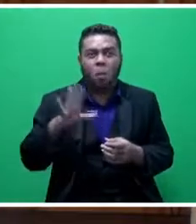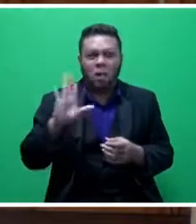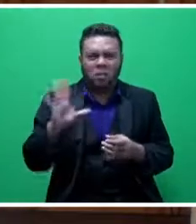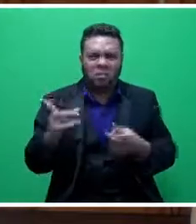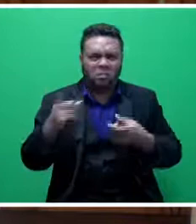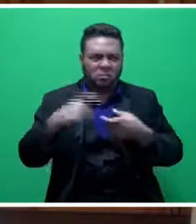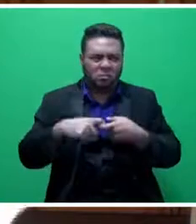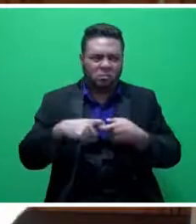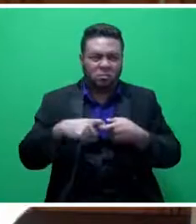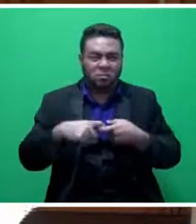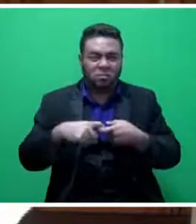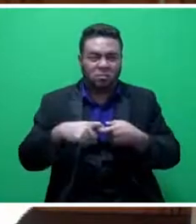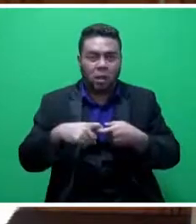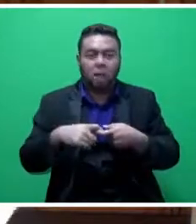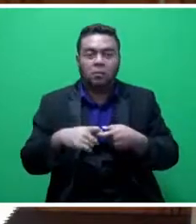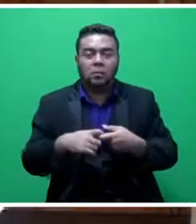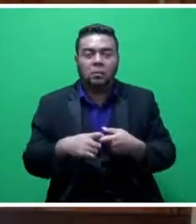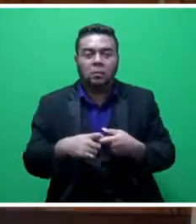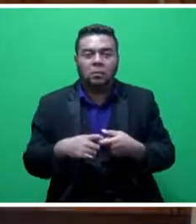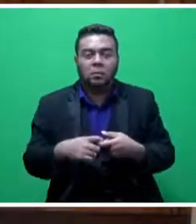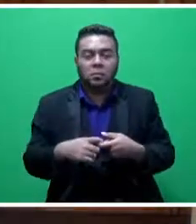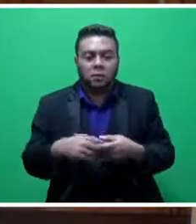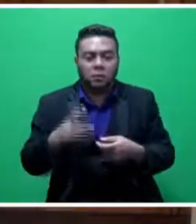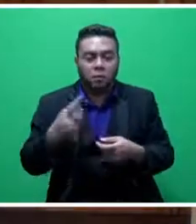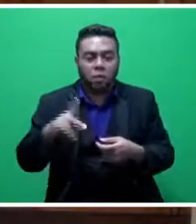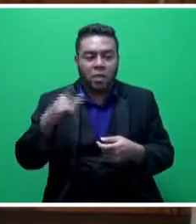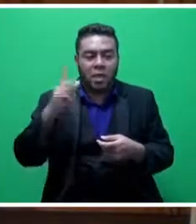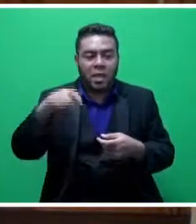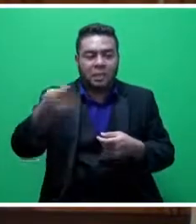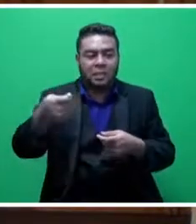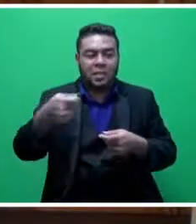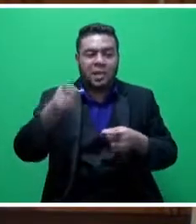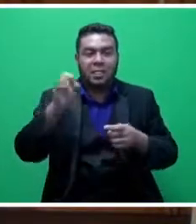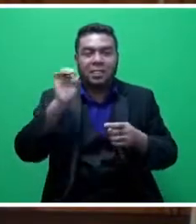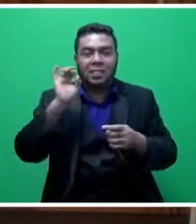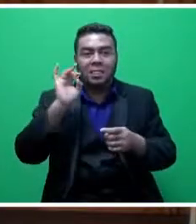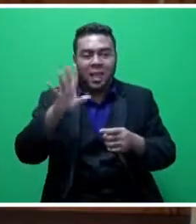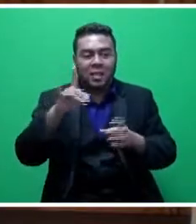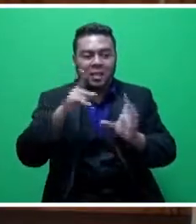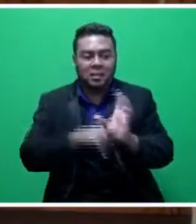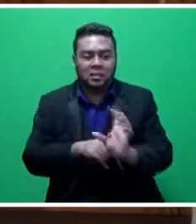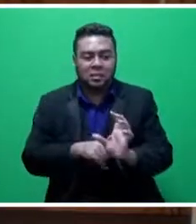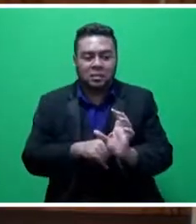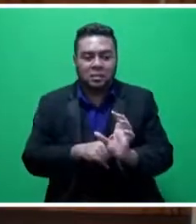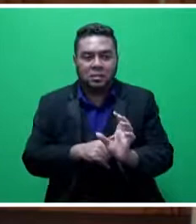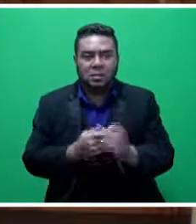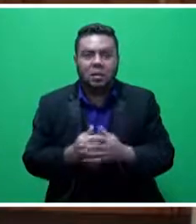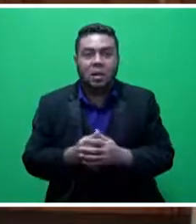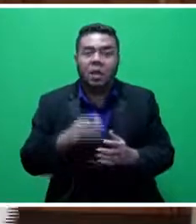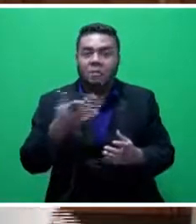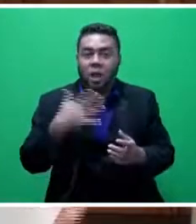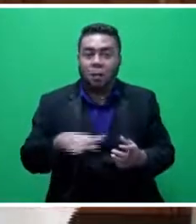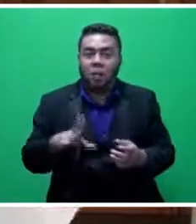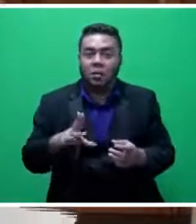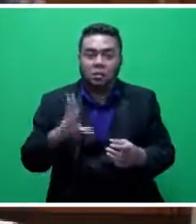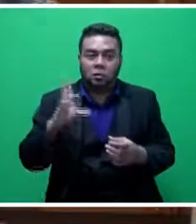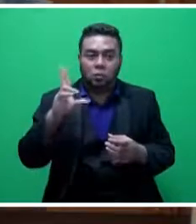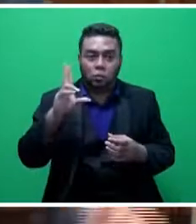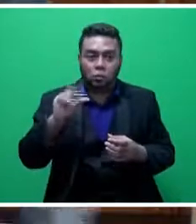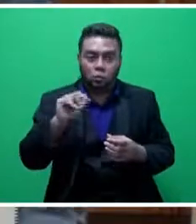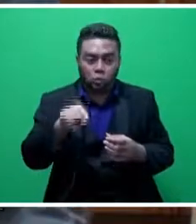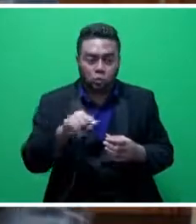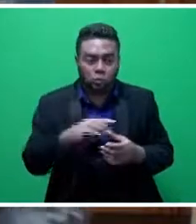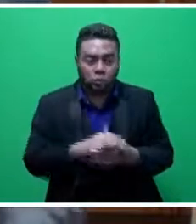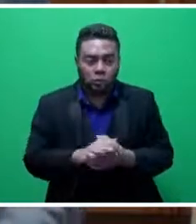pension, say I want to say on an annuity, so I say for the next 10 years. But in between, if I want to draw down,